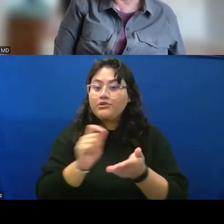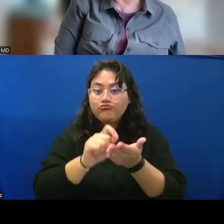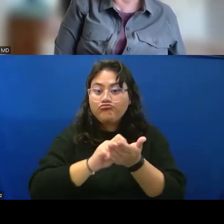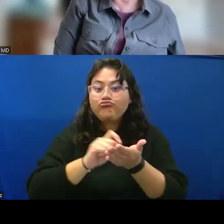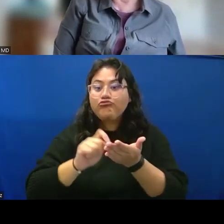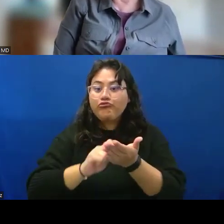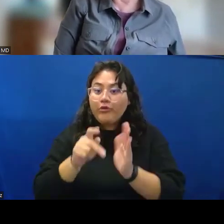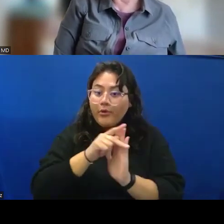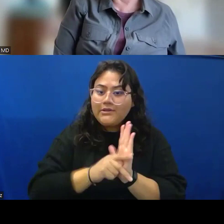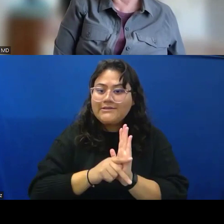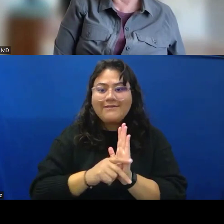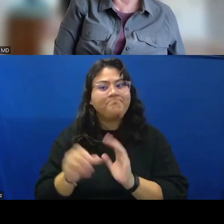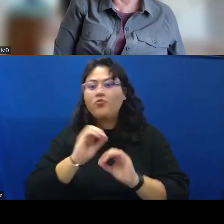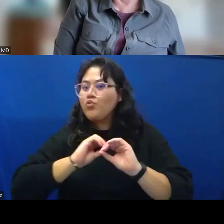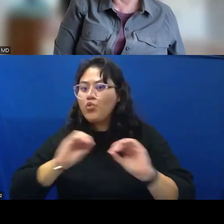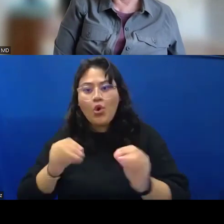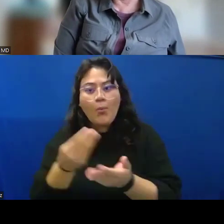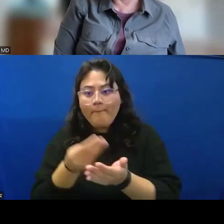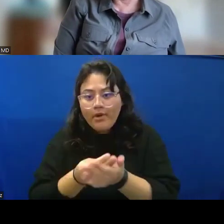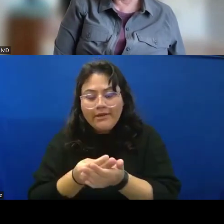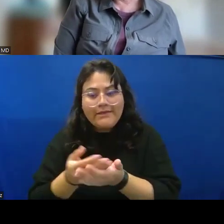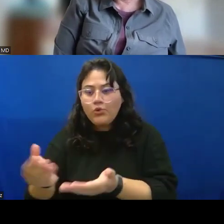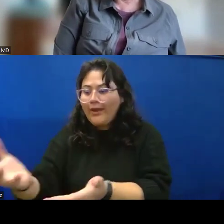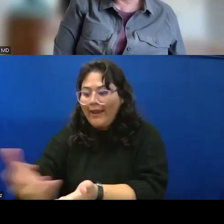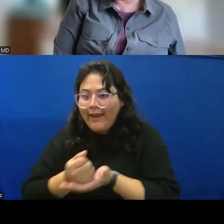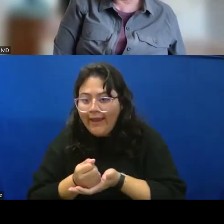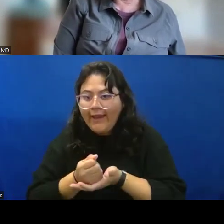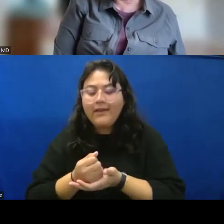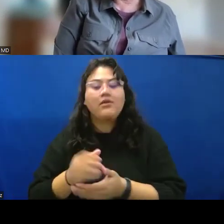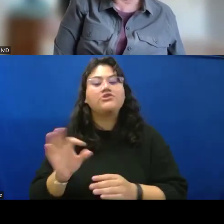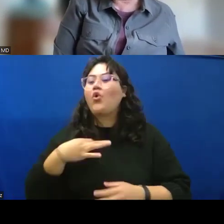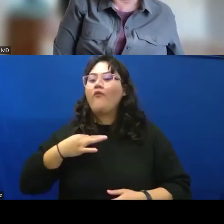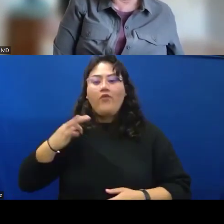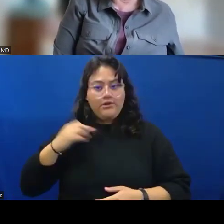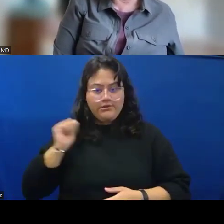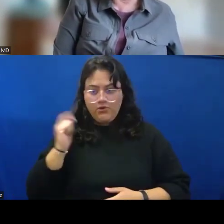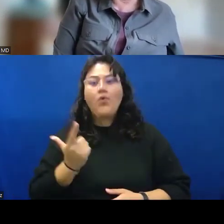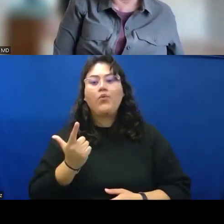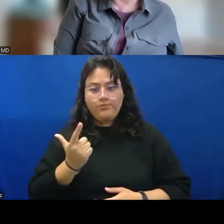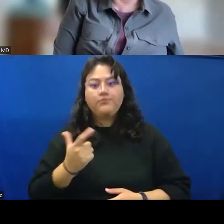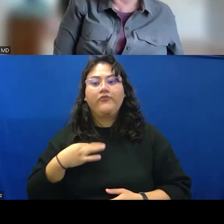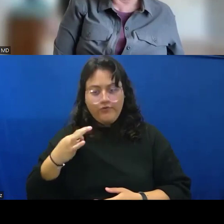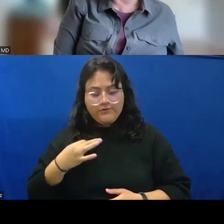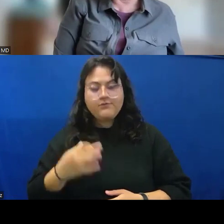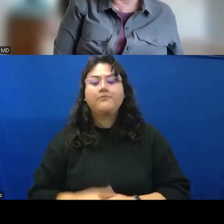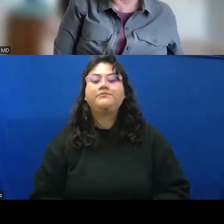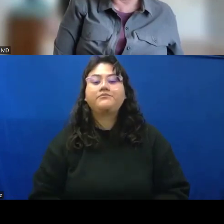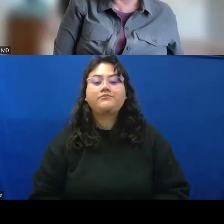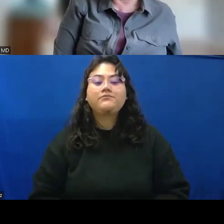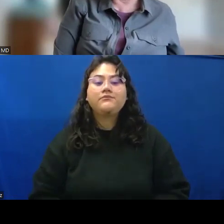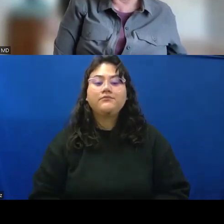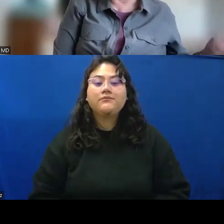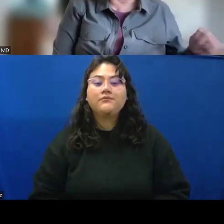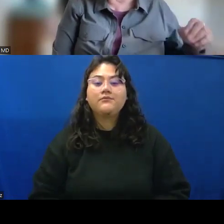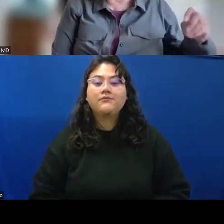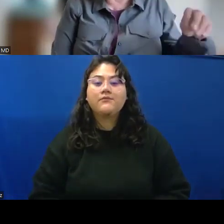no payment involved, it's purely volunteer service. And the authoring group will develop the intent or the purpose of the document,